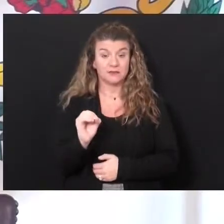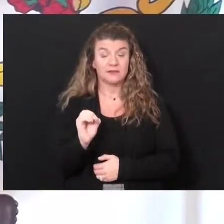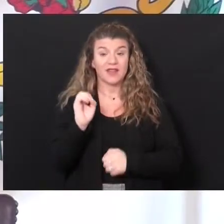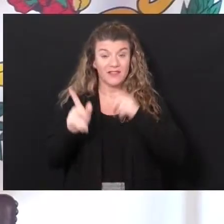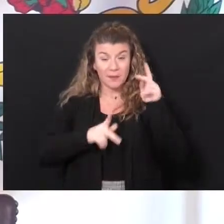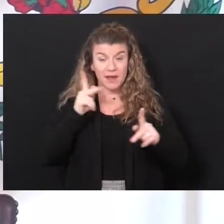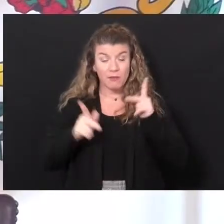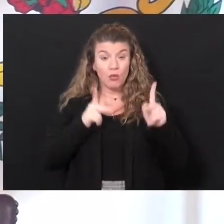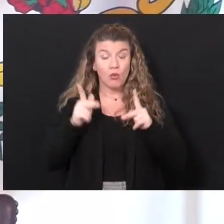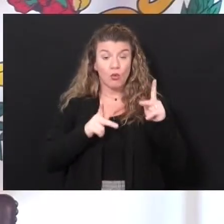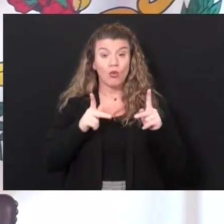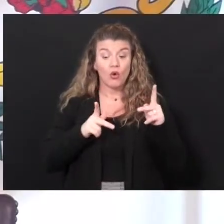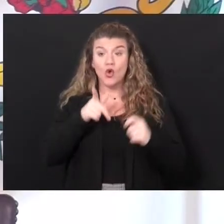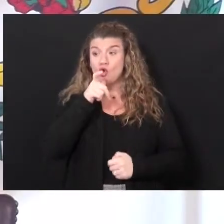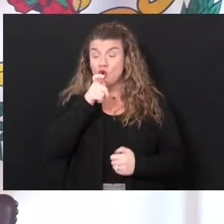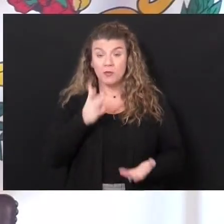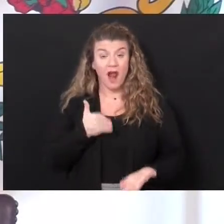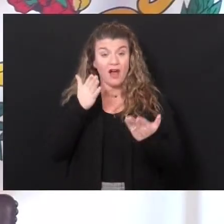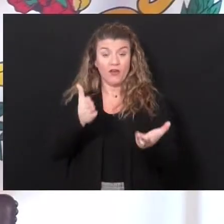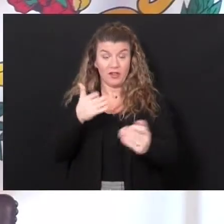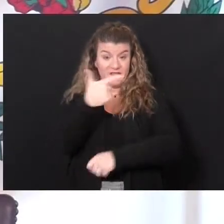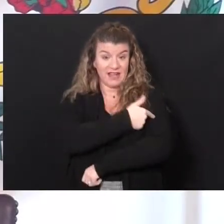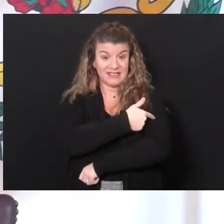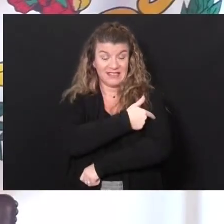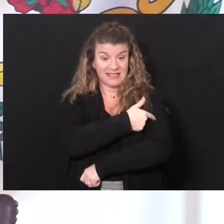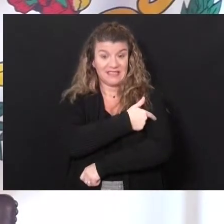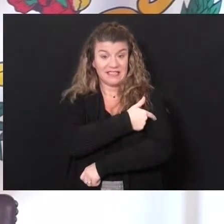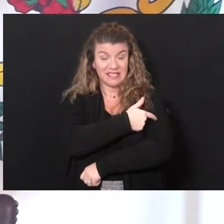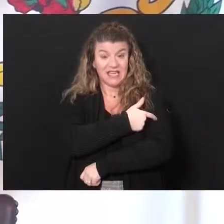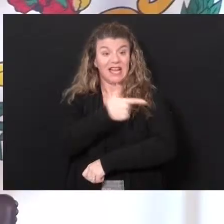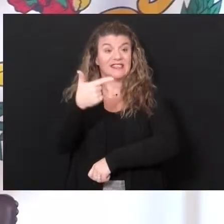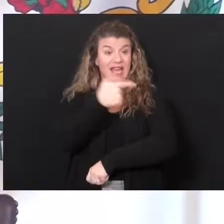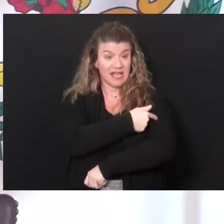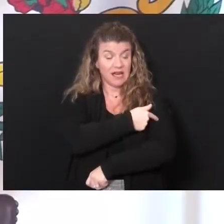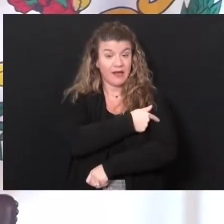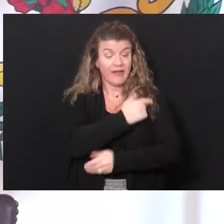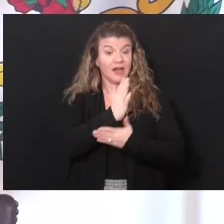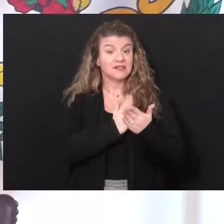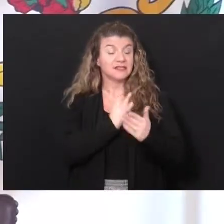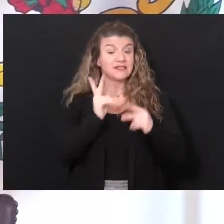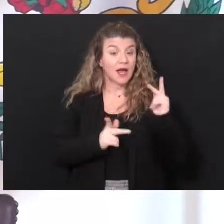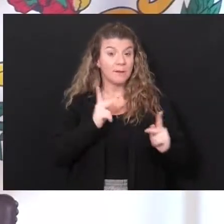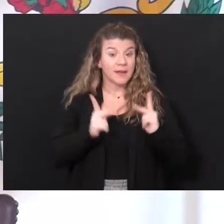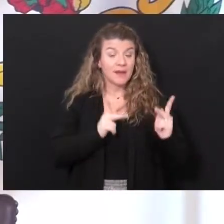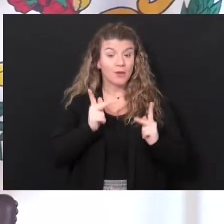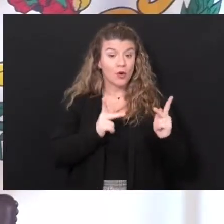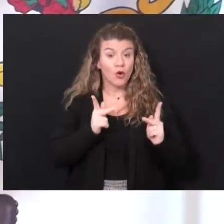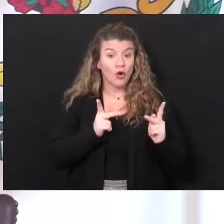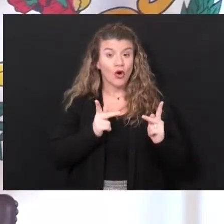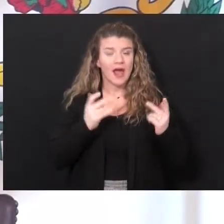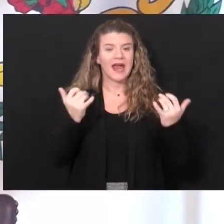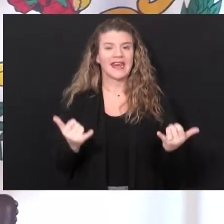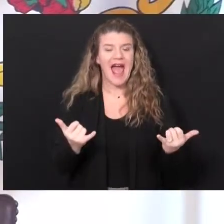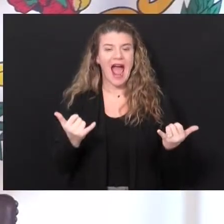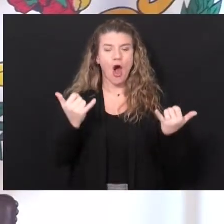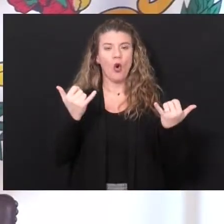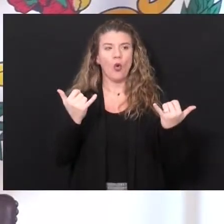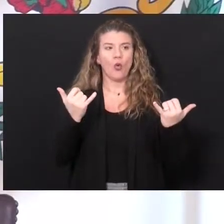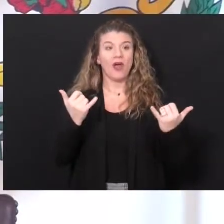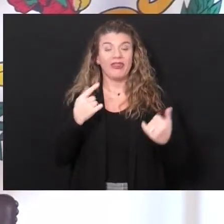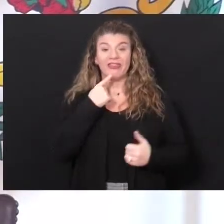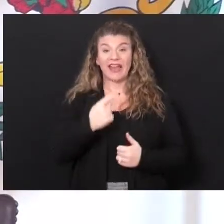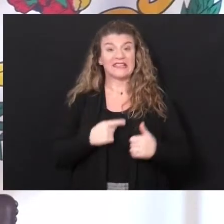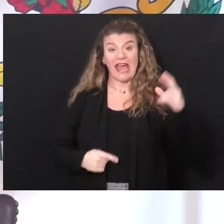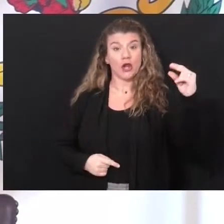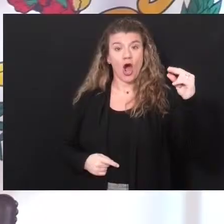people that have been offered the vaccines have taken it. And a lot of people, now we're having a backlash to where people that